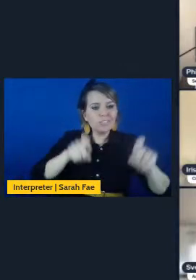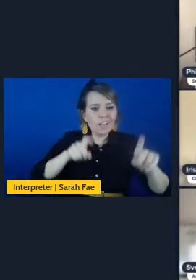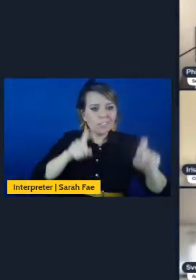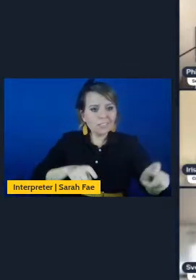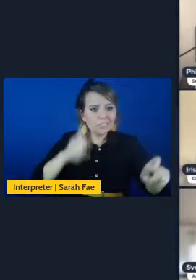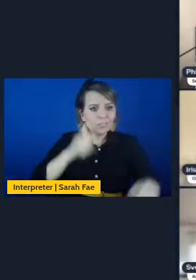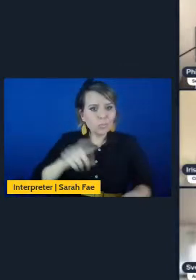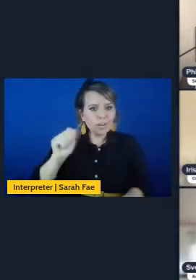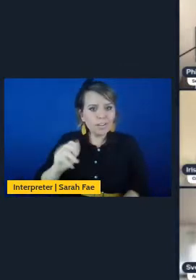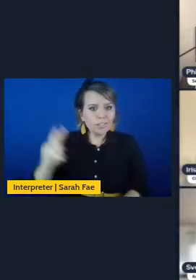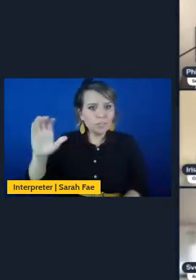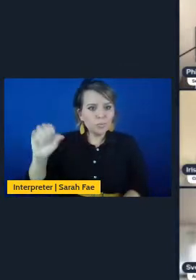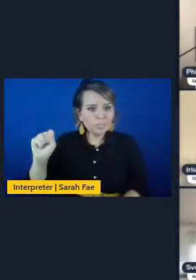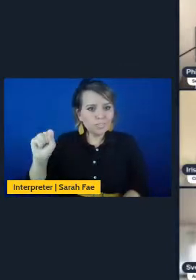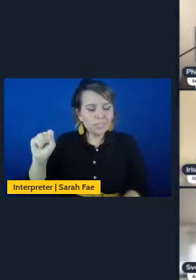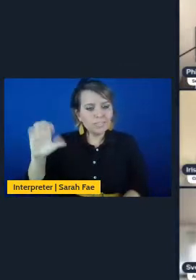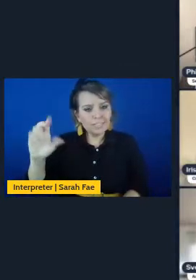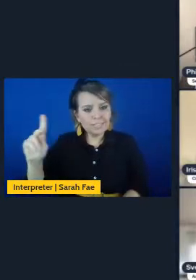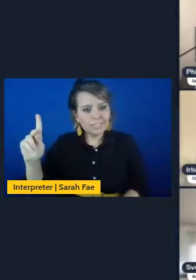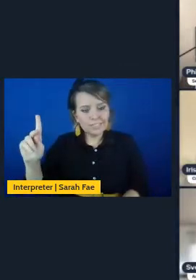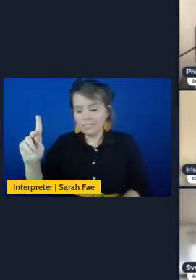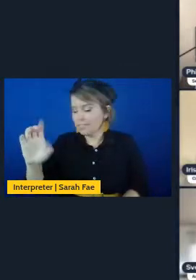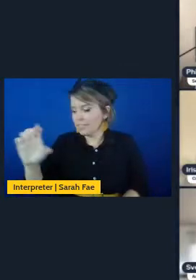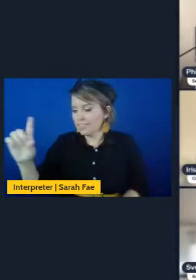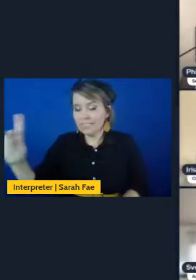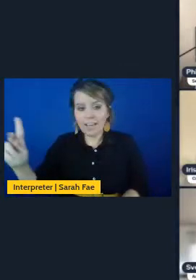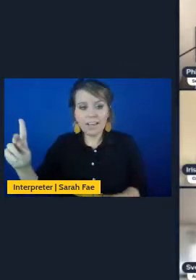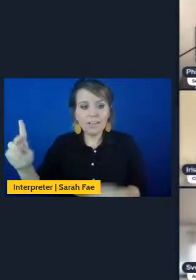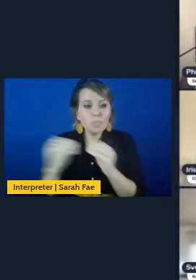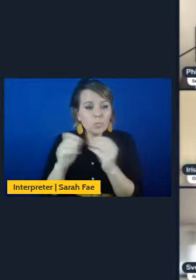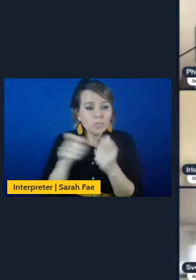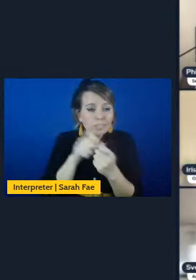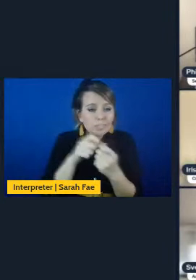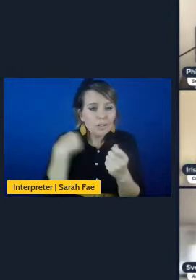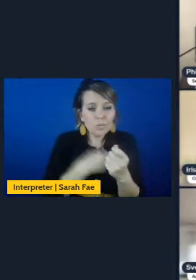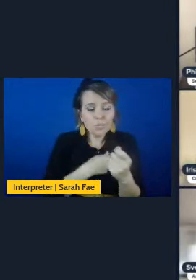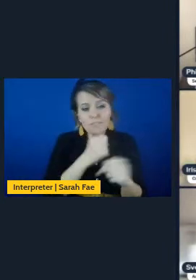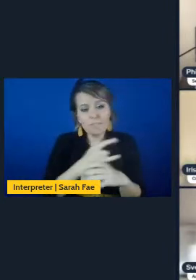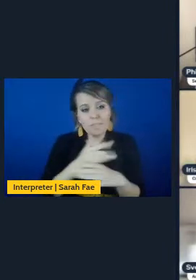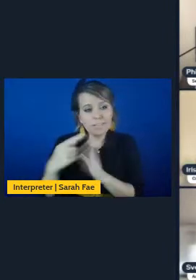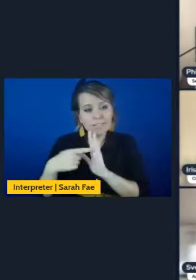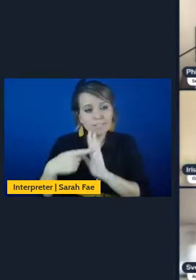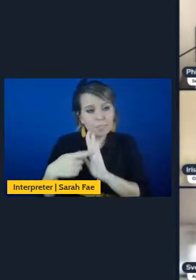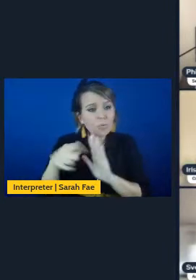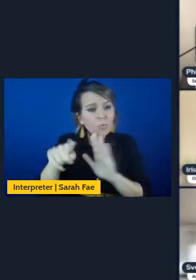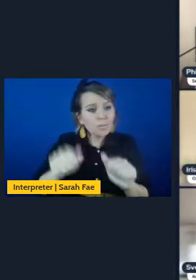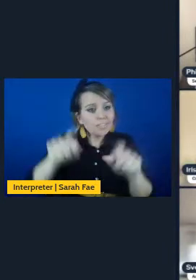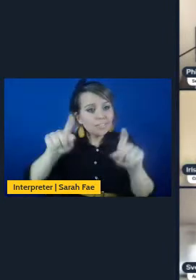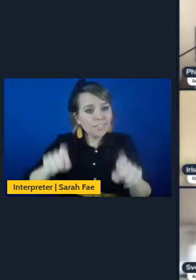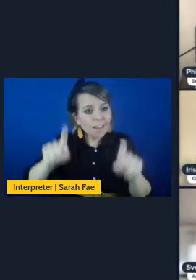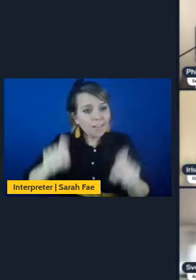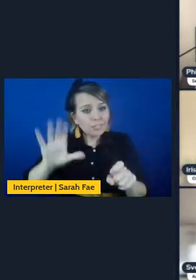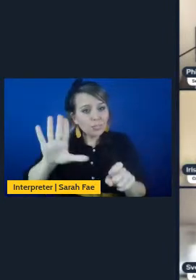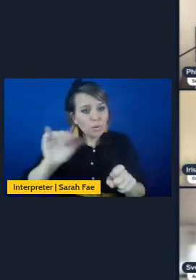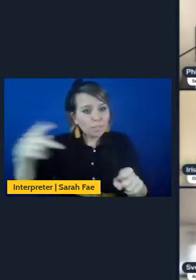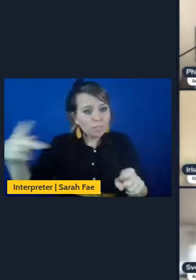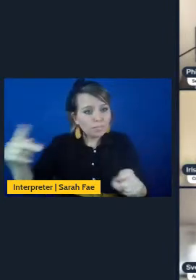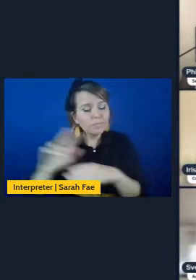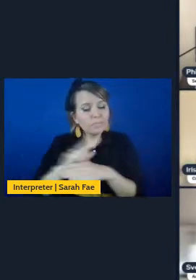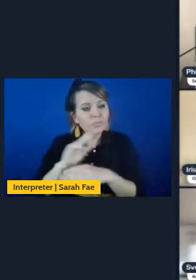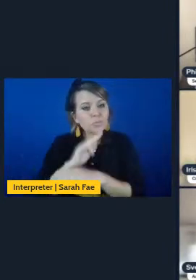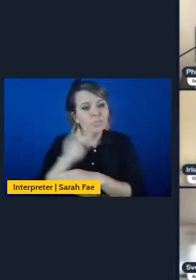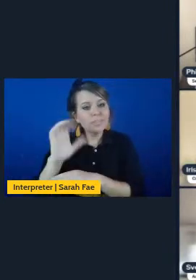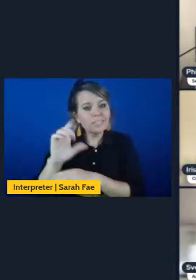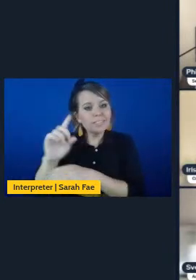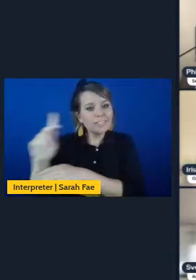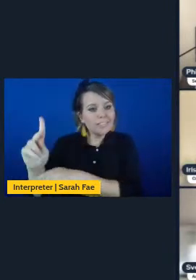CDK. In more detail, we have prepared a demo to show you how you can test your applications using the CDK integration